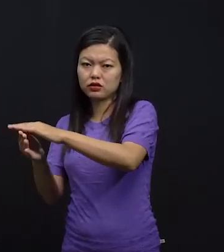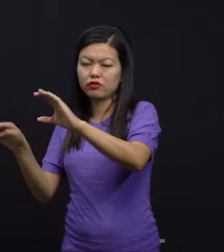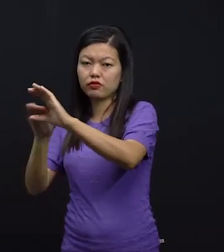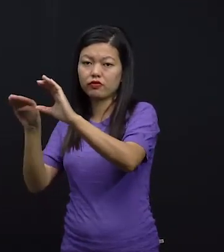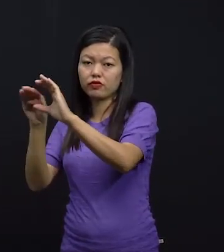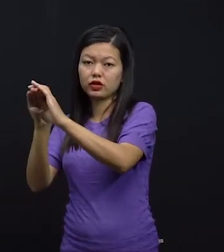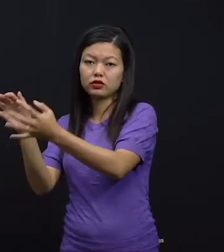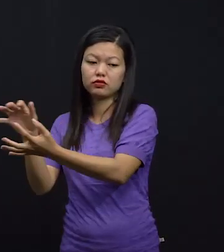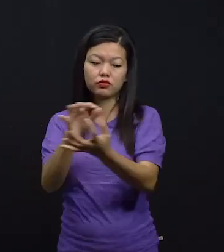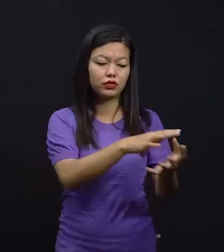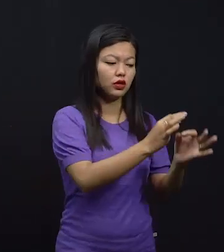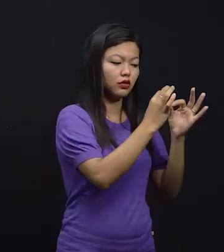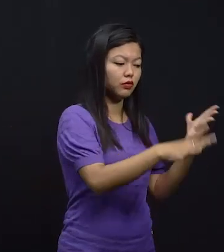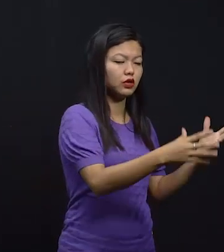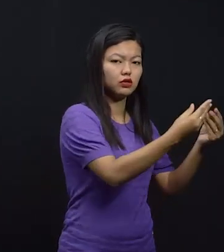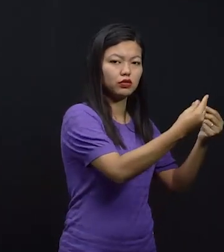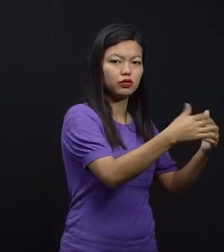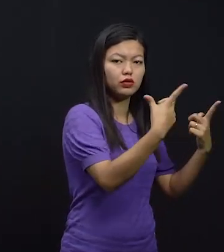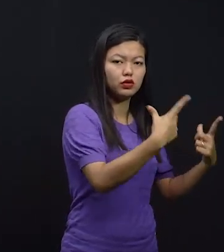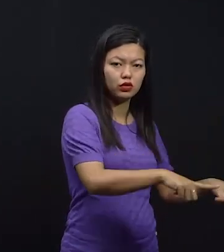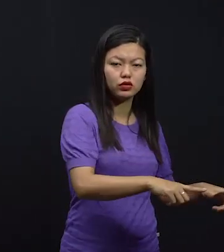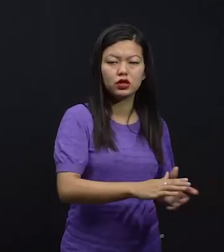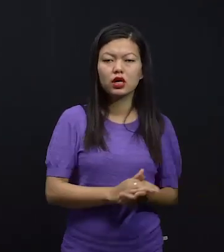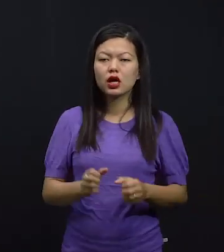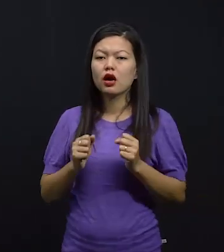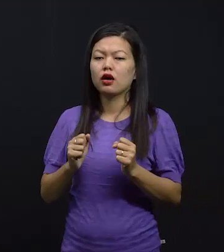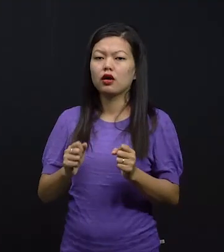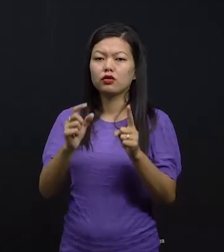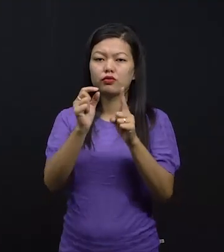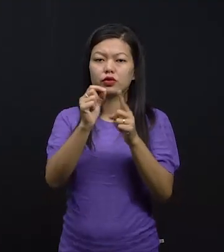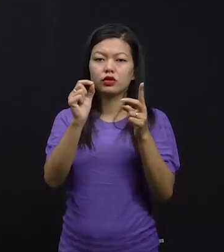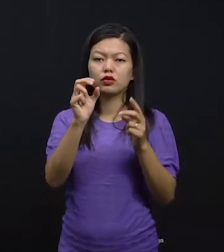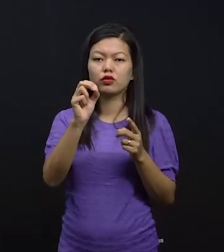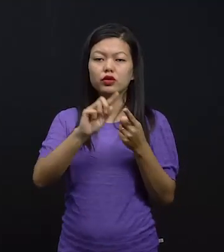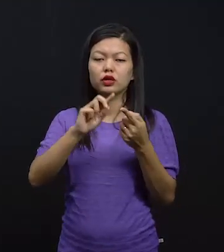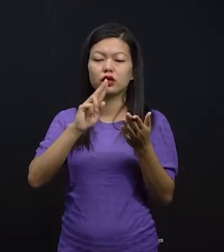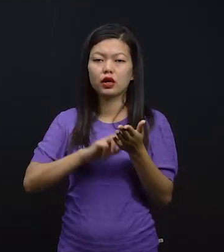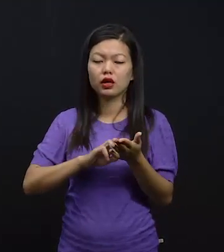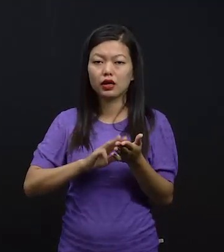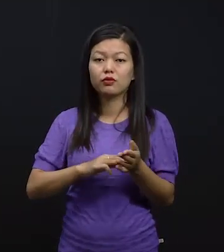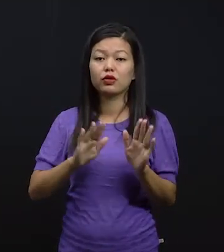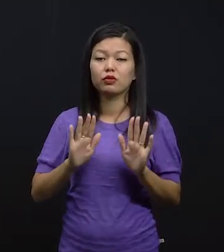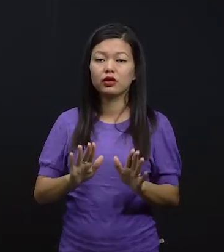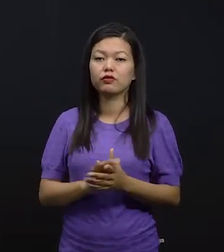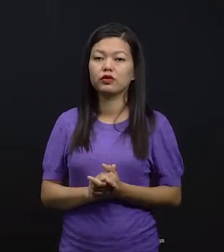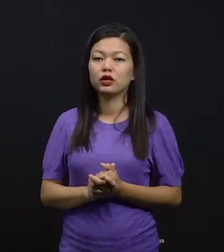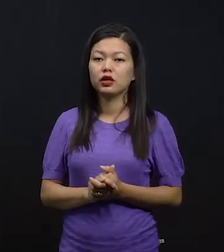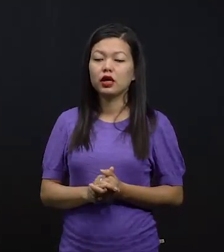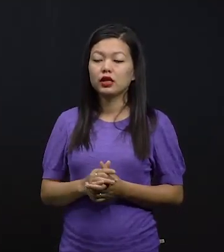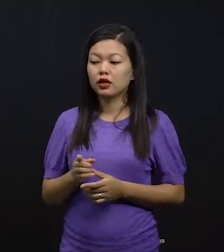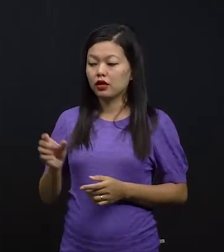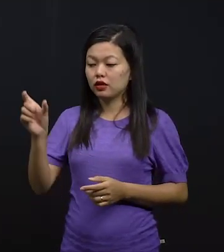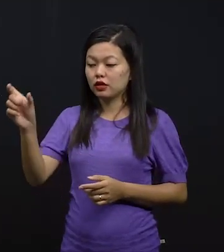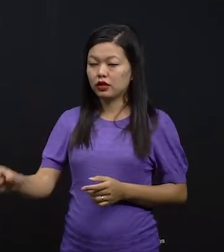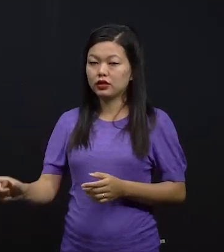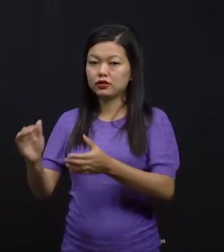because he had a friend who is also a poet, okay, Robert Bridges. His friend began to publish